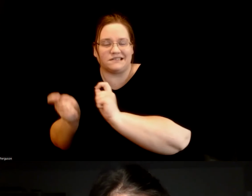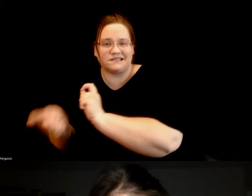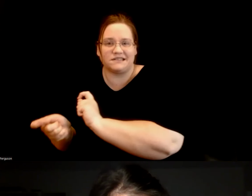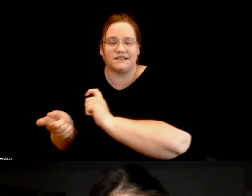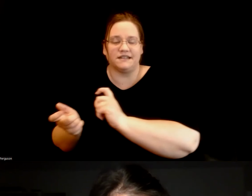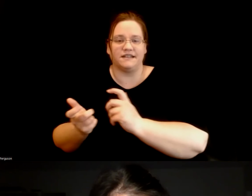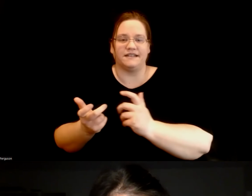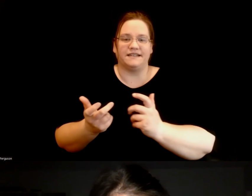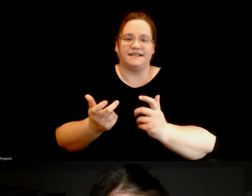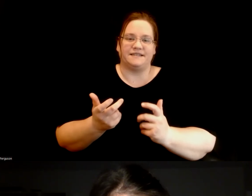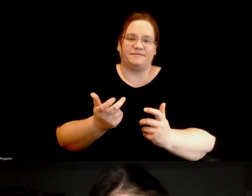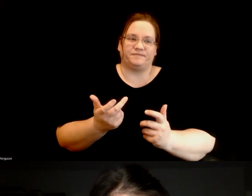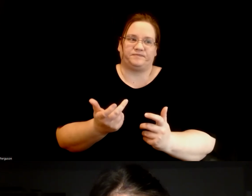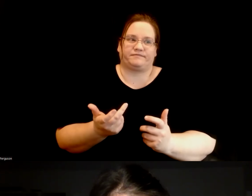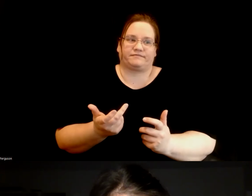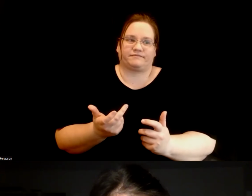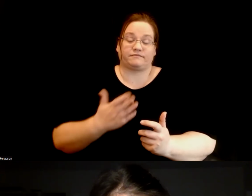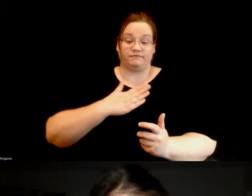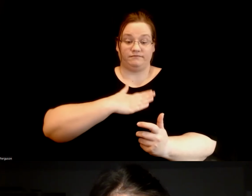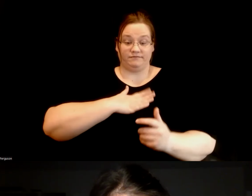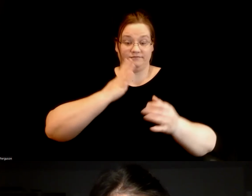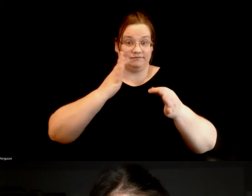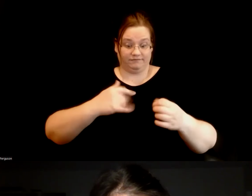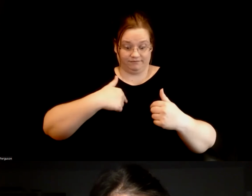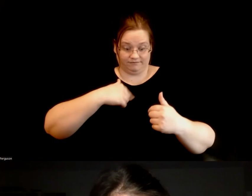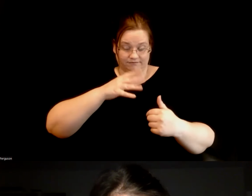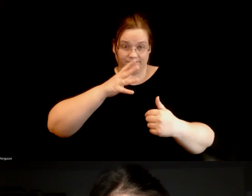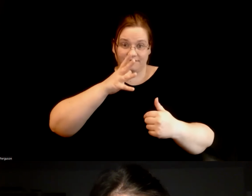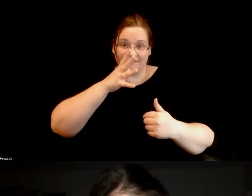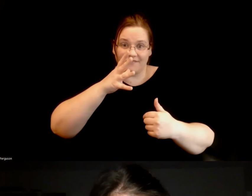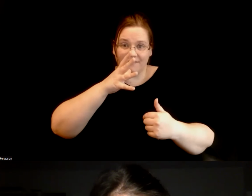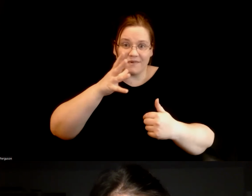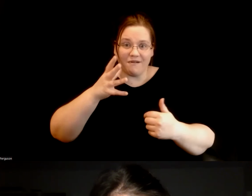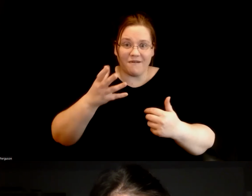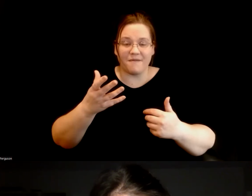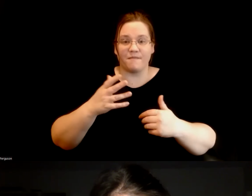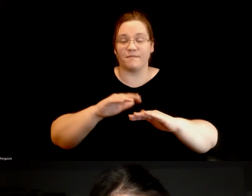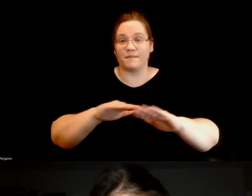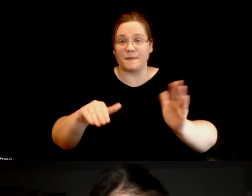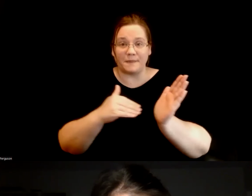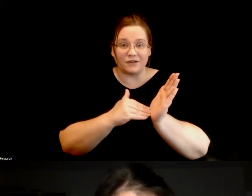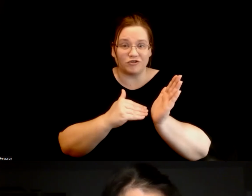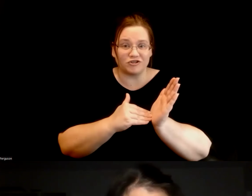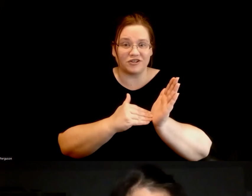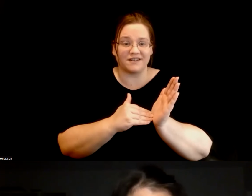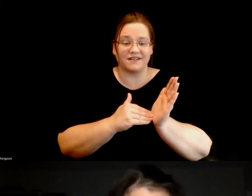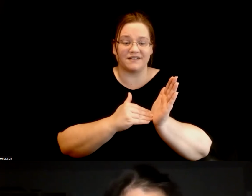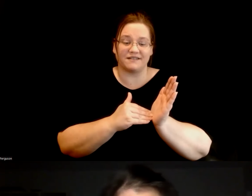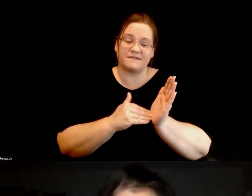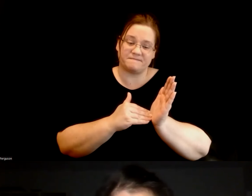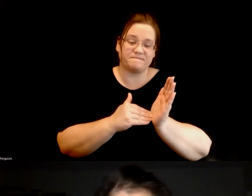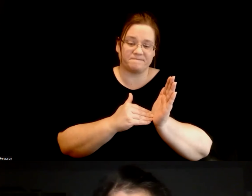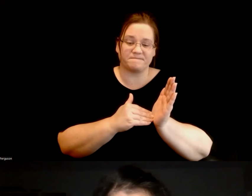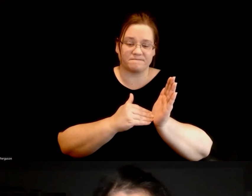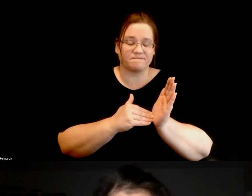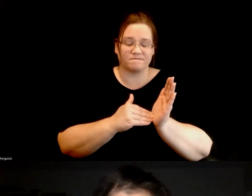in my, my decision as a parent and my decision as a pediatrician is that